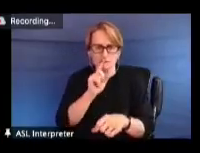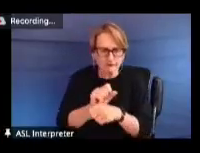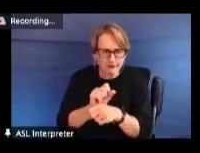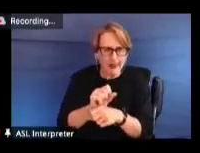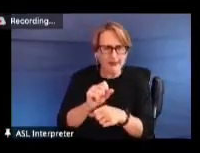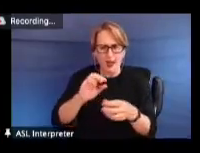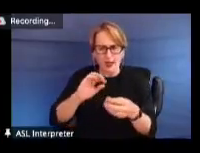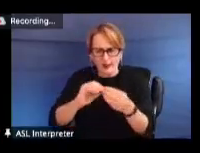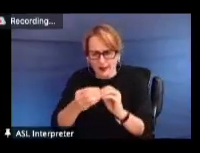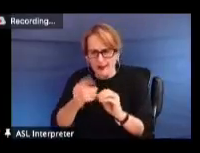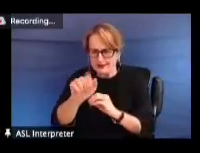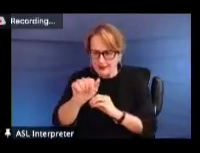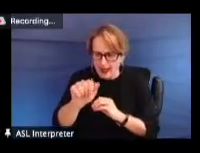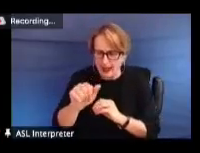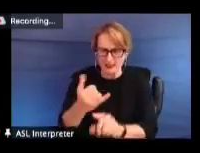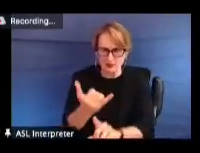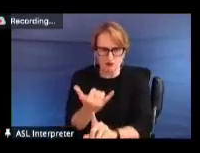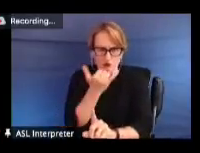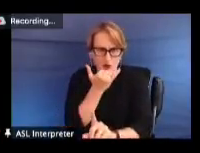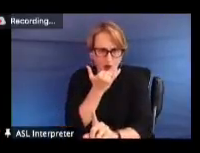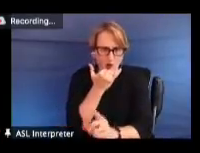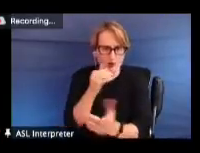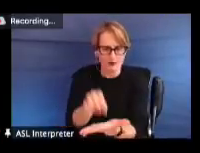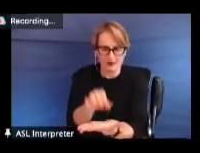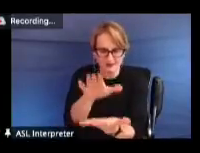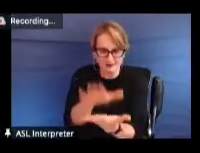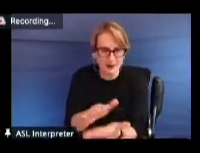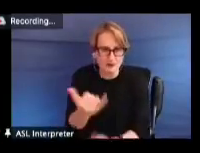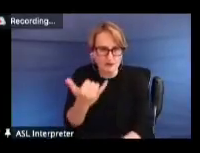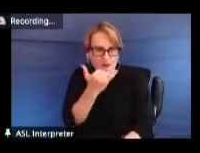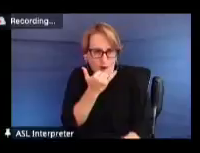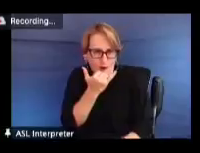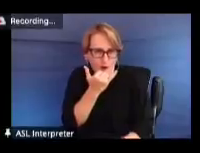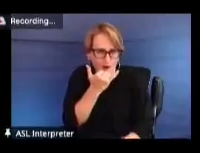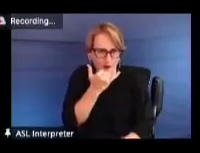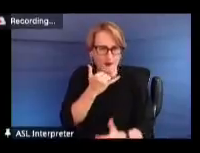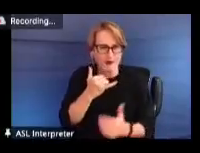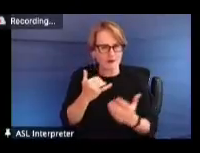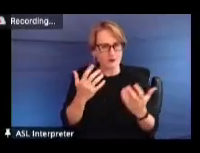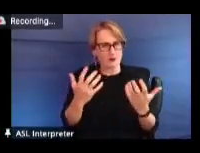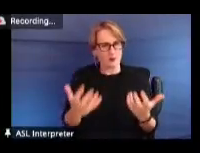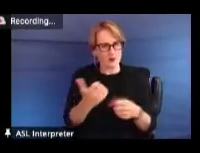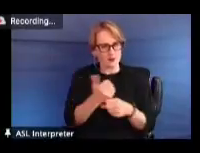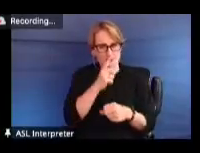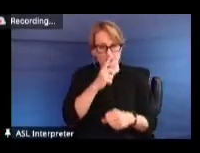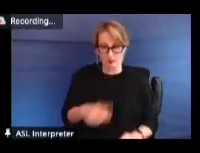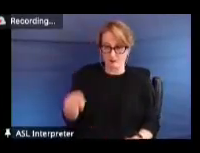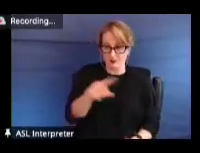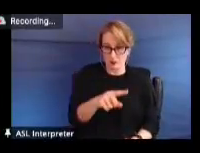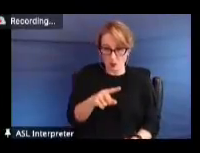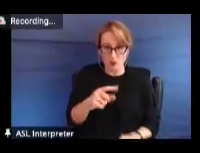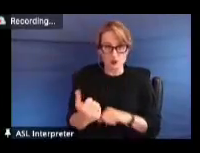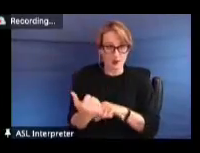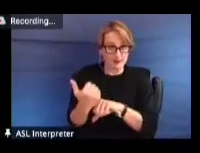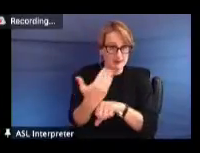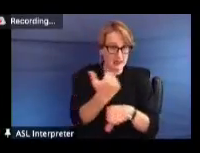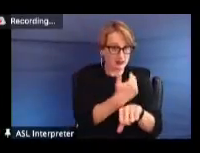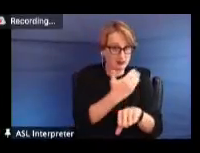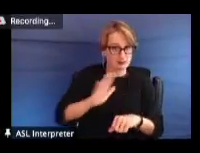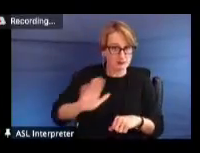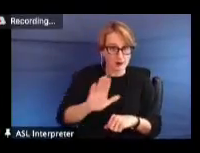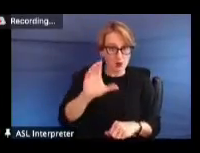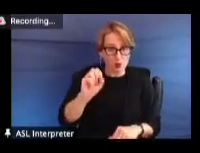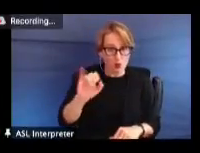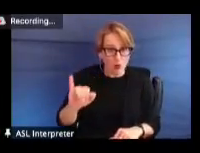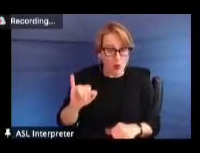captured wrong or something else. I think we want to make sure that all who have submitted their COI input,